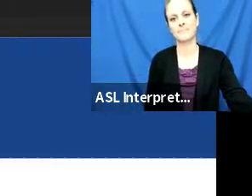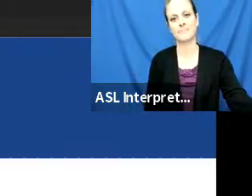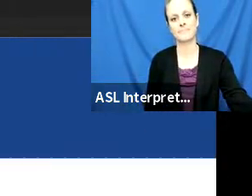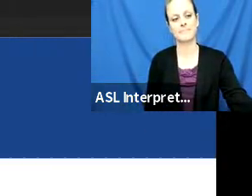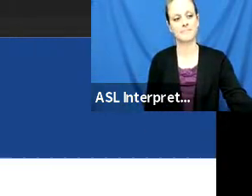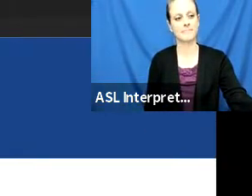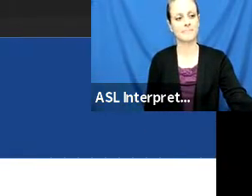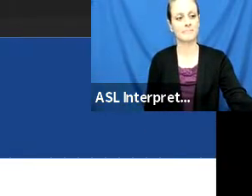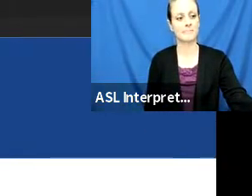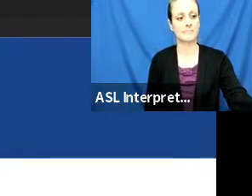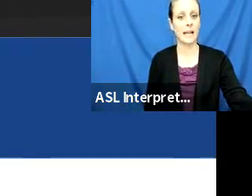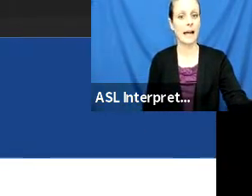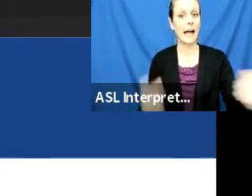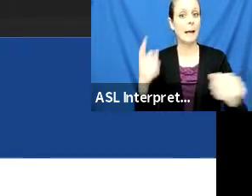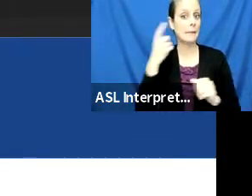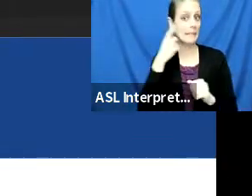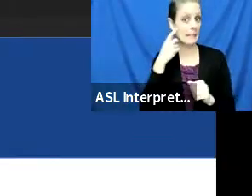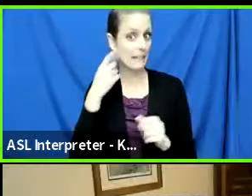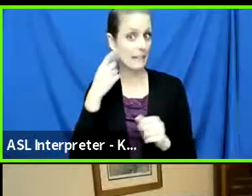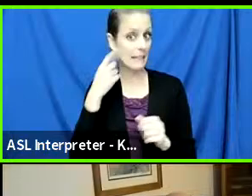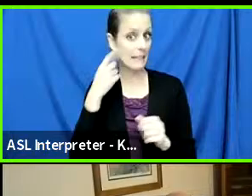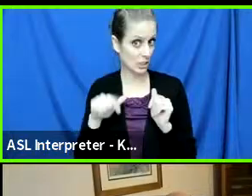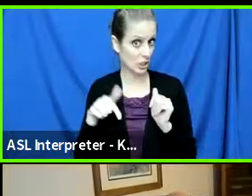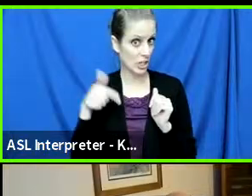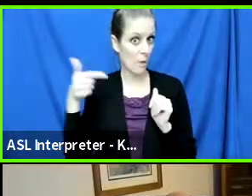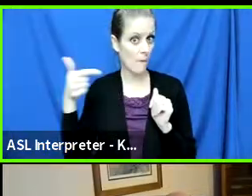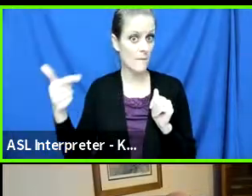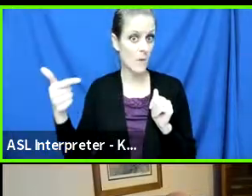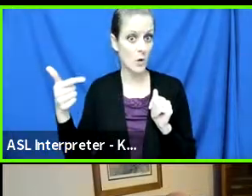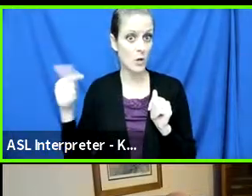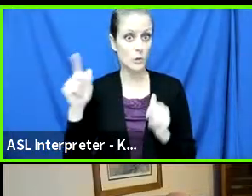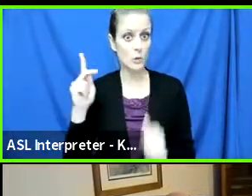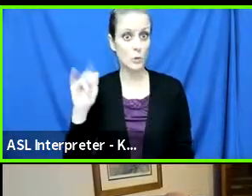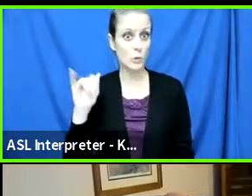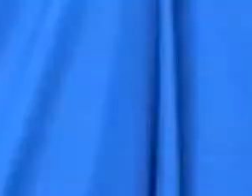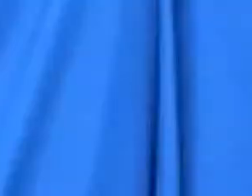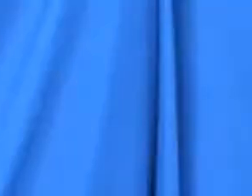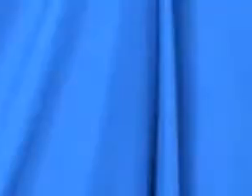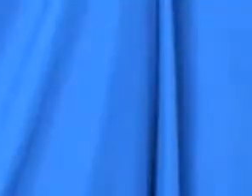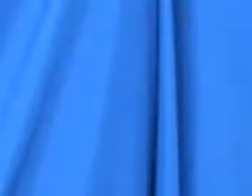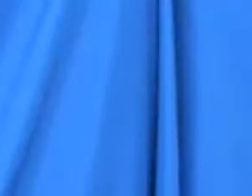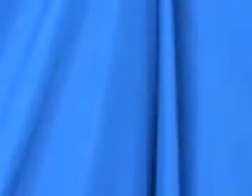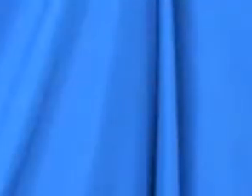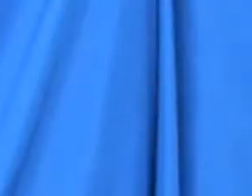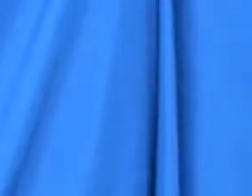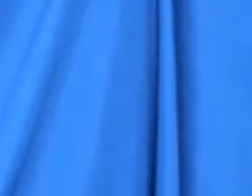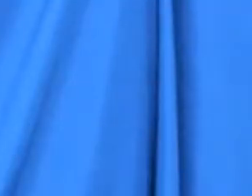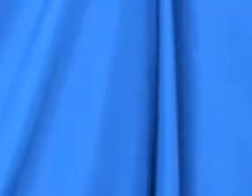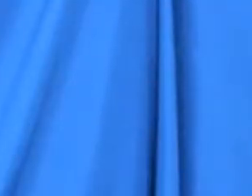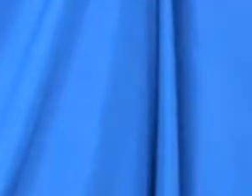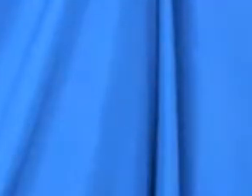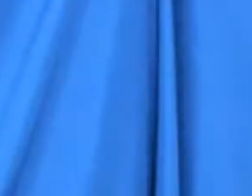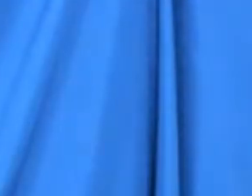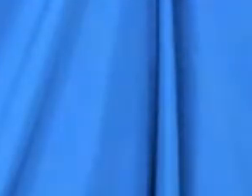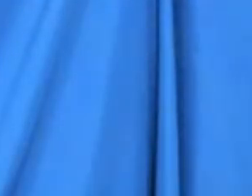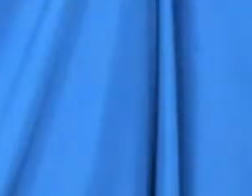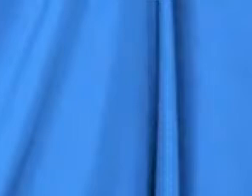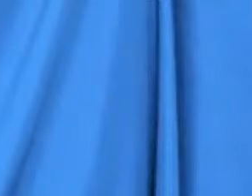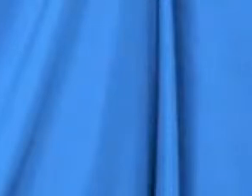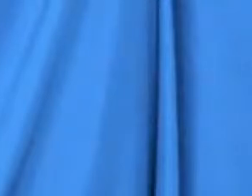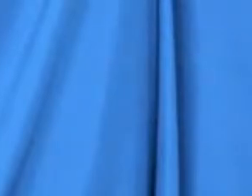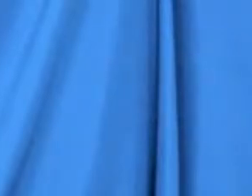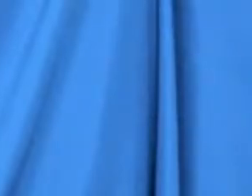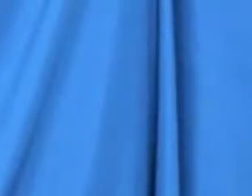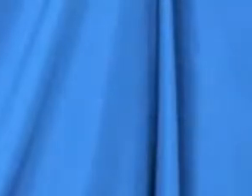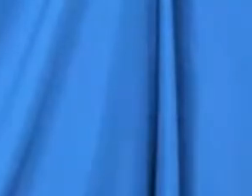And I believe I can turn it over back to Kimmy or Greg. Yeah, Kimmy, and